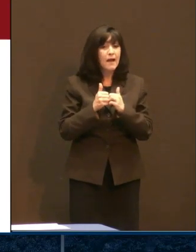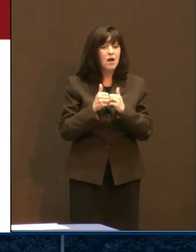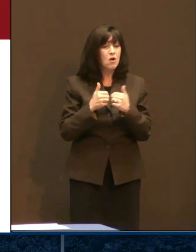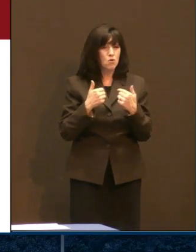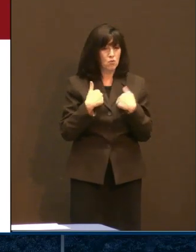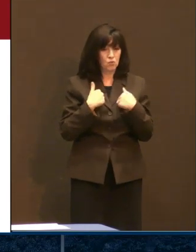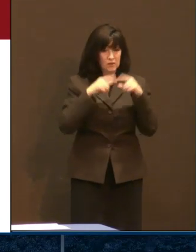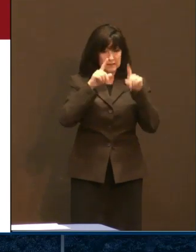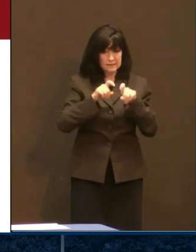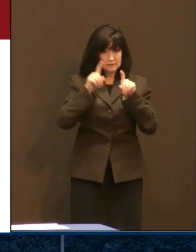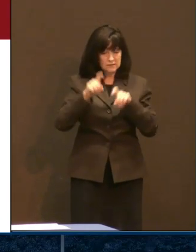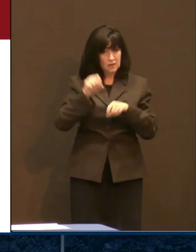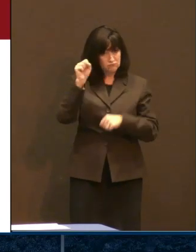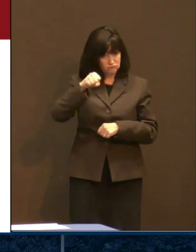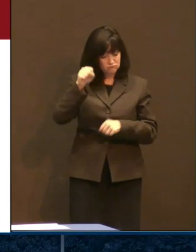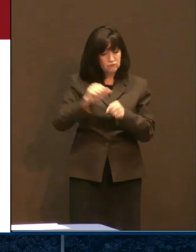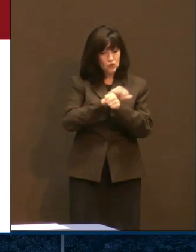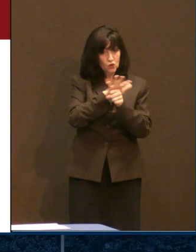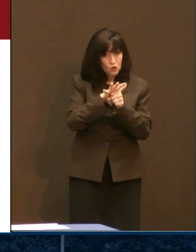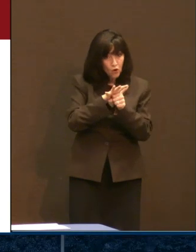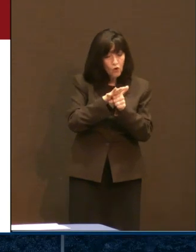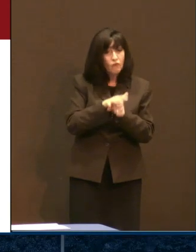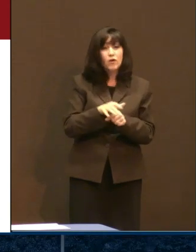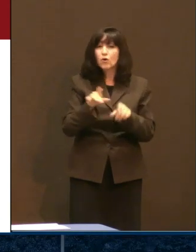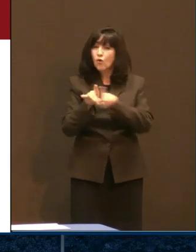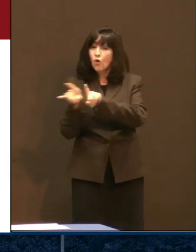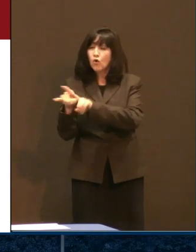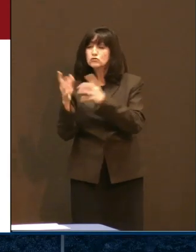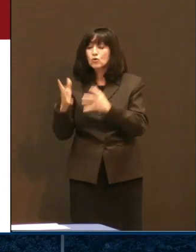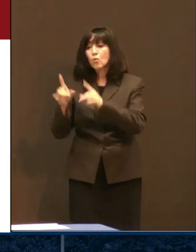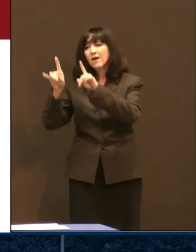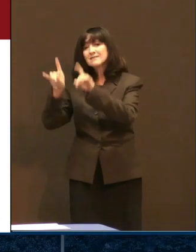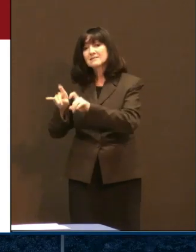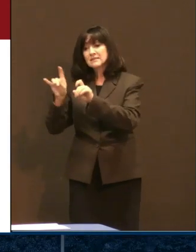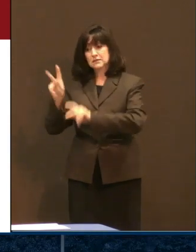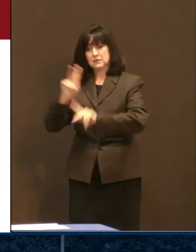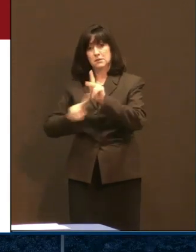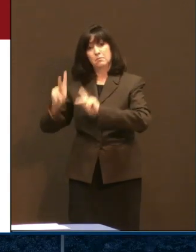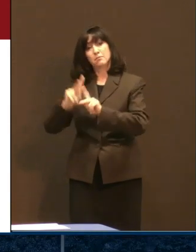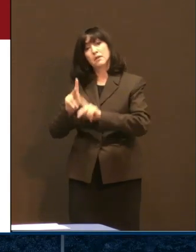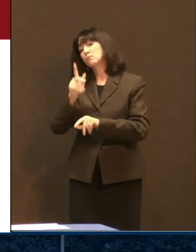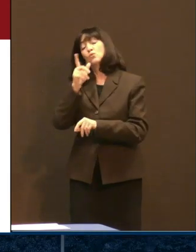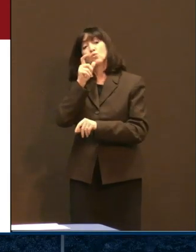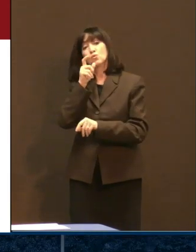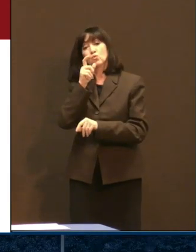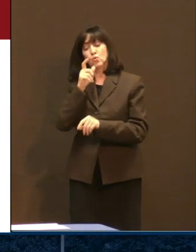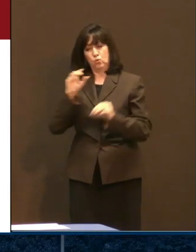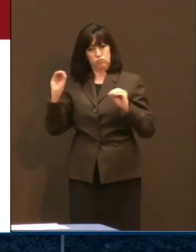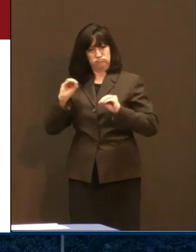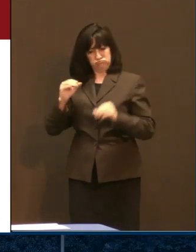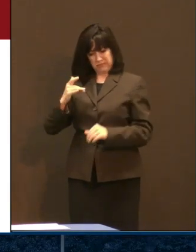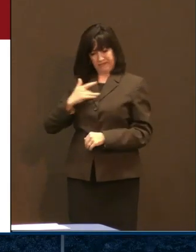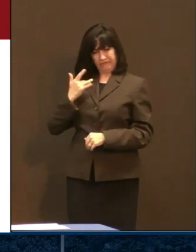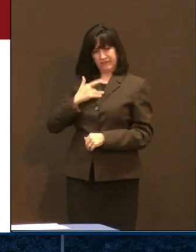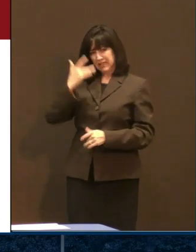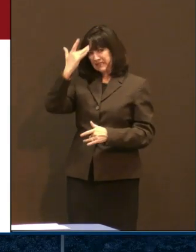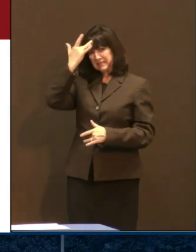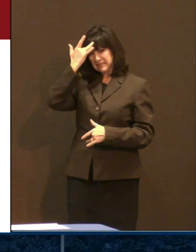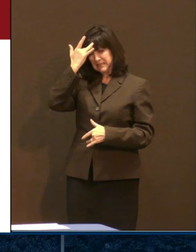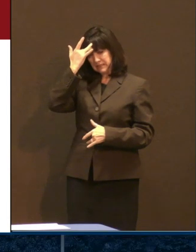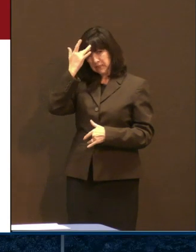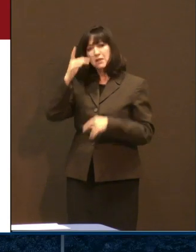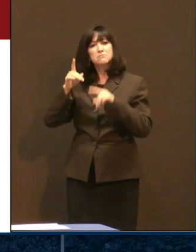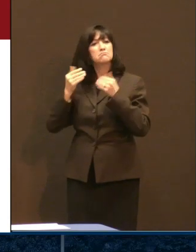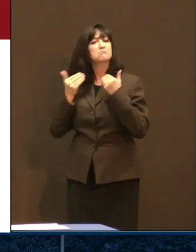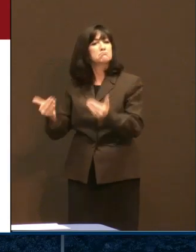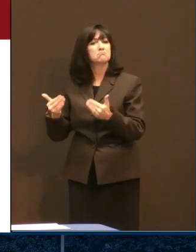testing, especially for asymptomatic individuals, essential employees. We're using a lot for